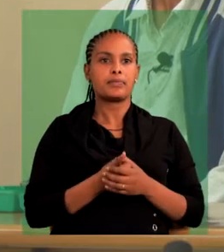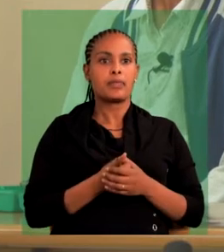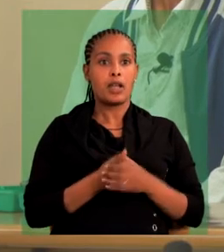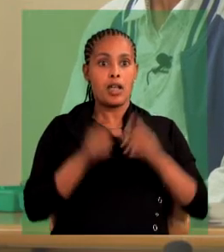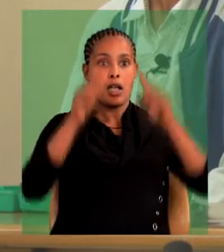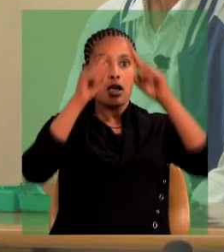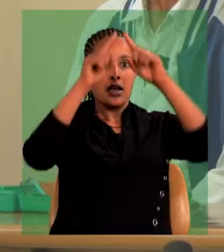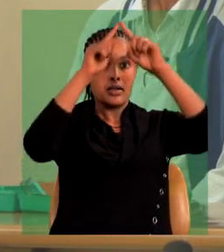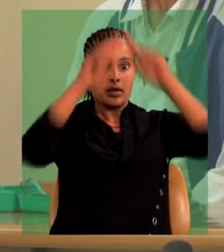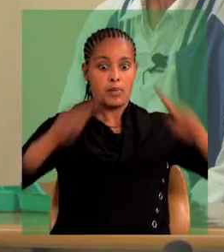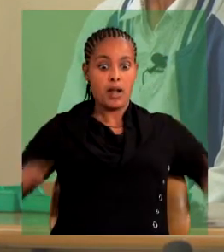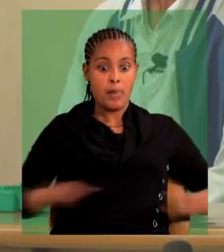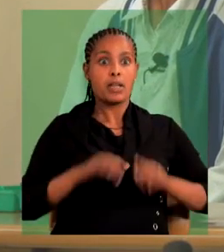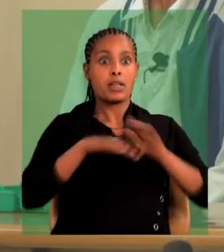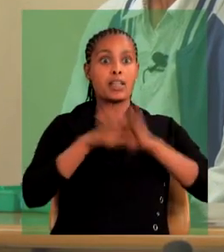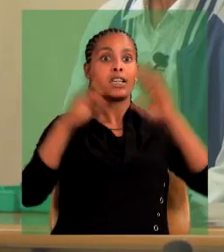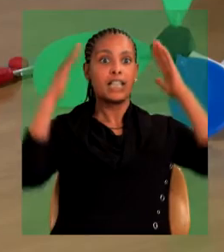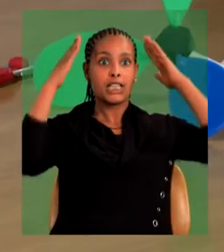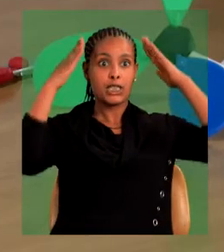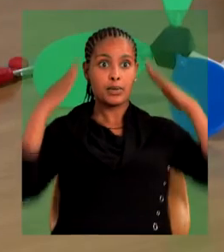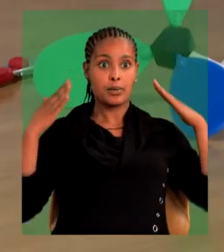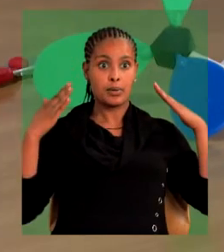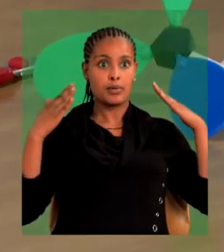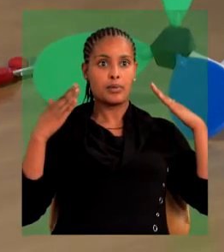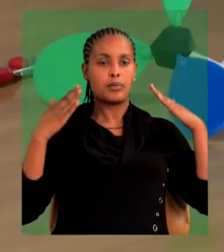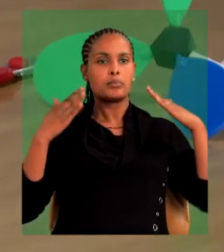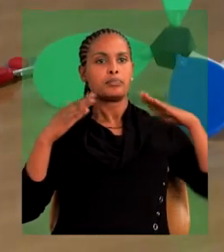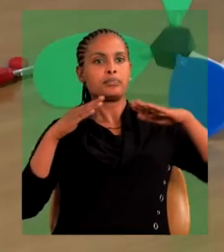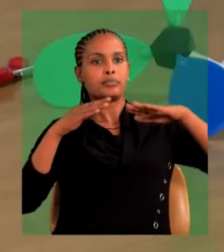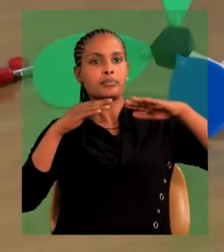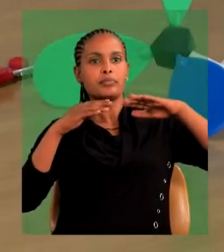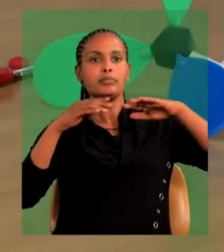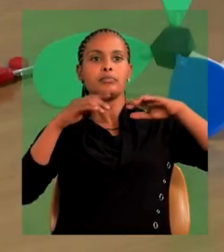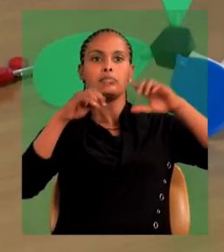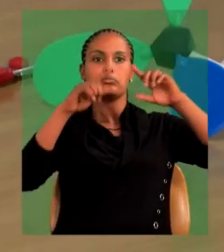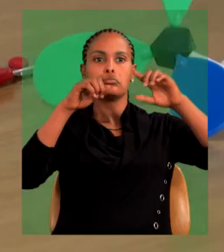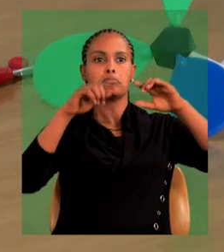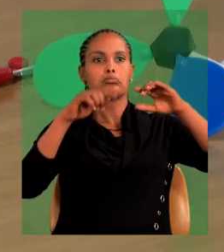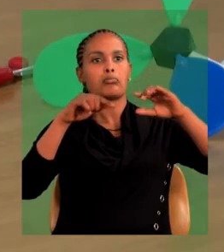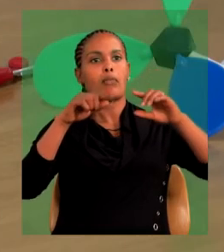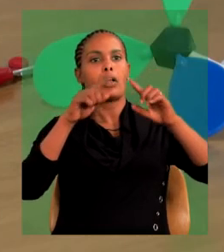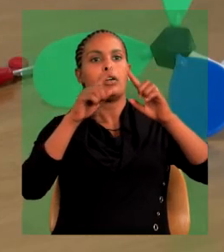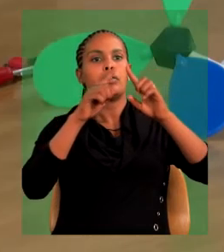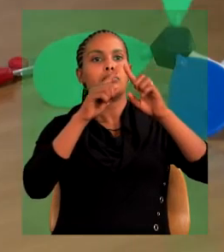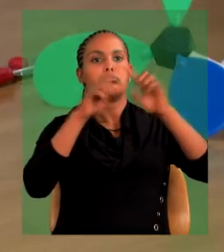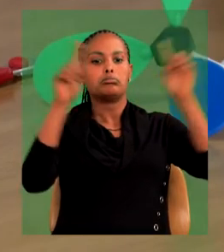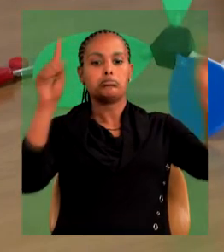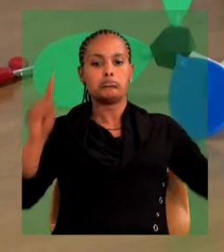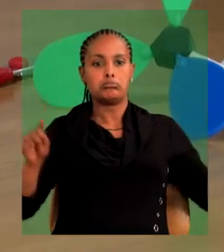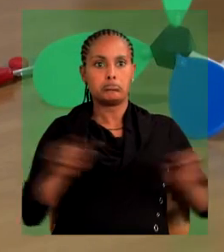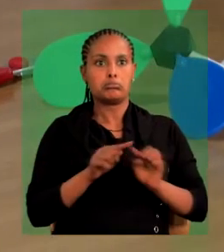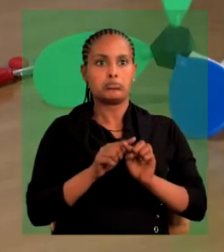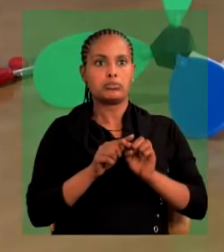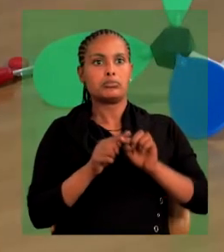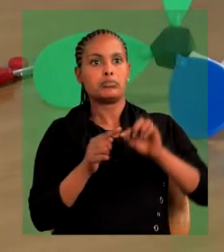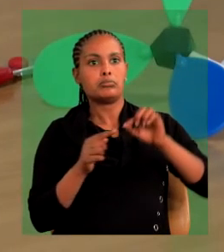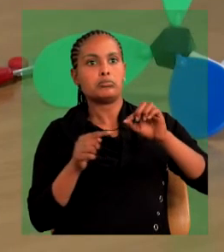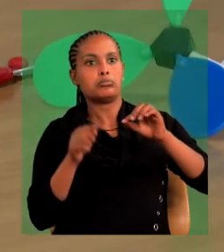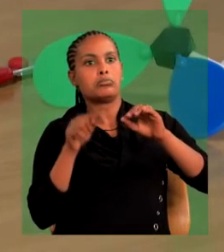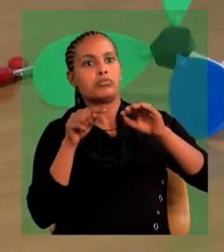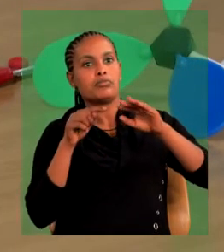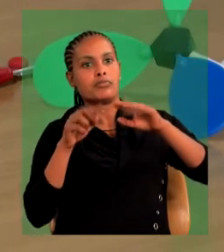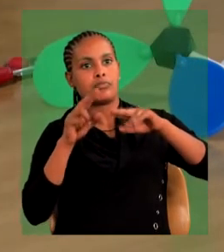The pyramids in Egypt, their footage is square. But here, the footage is